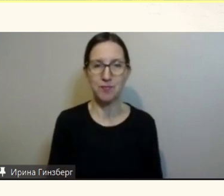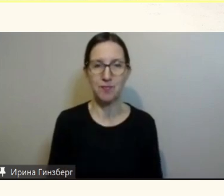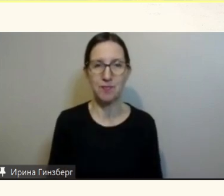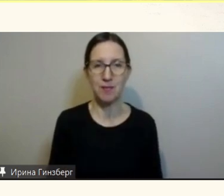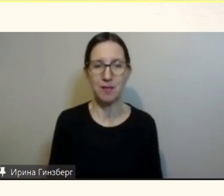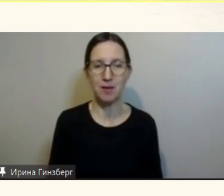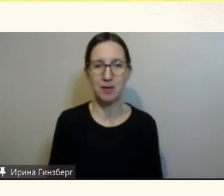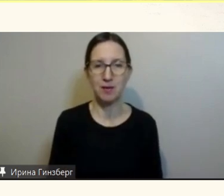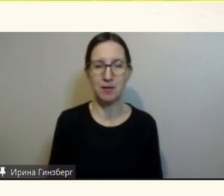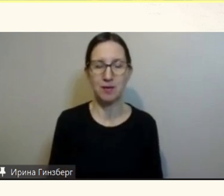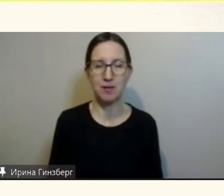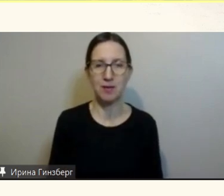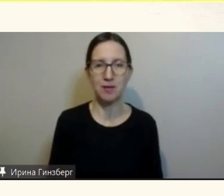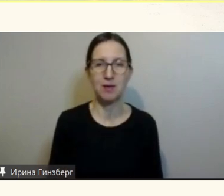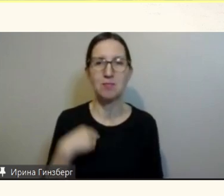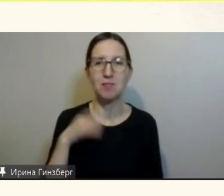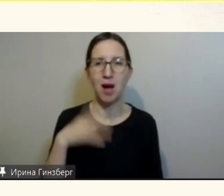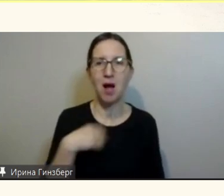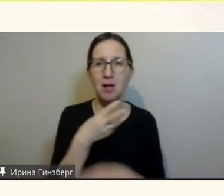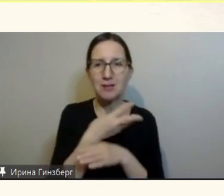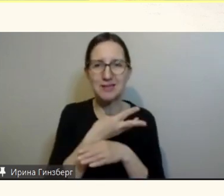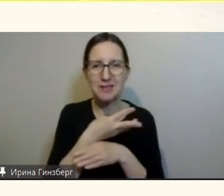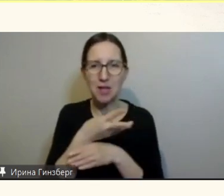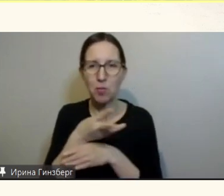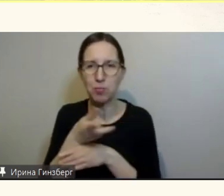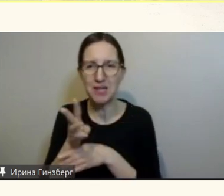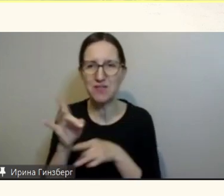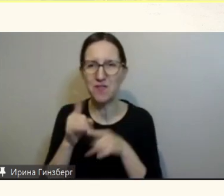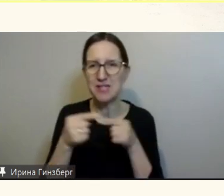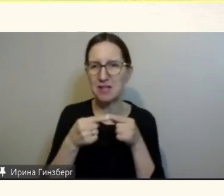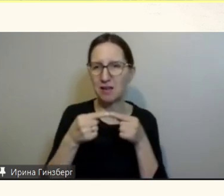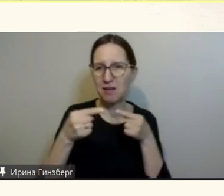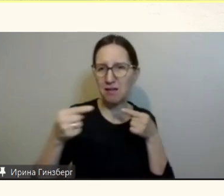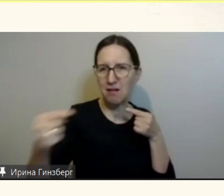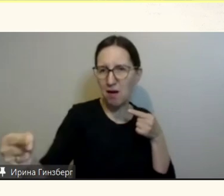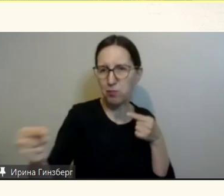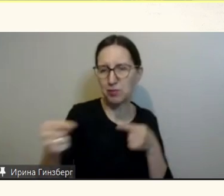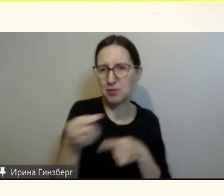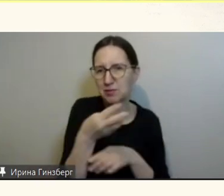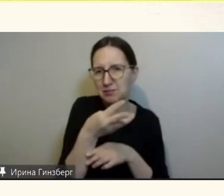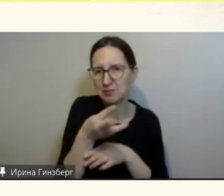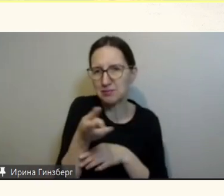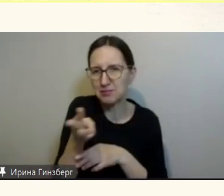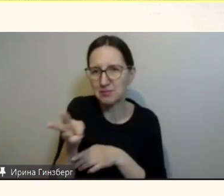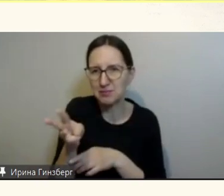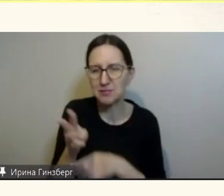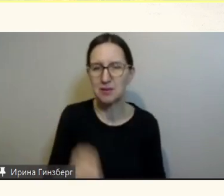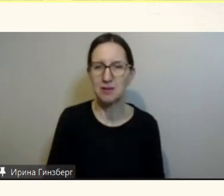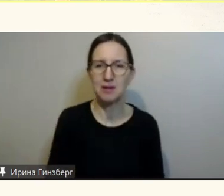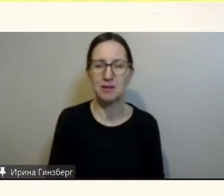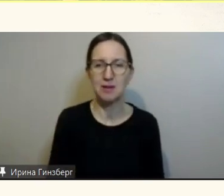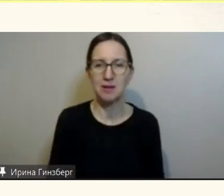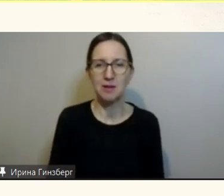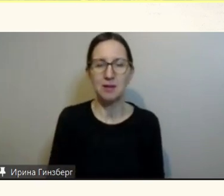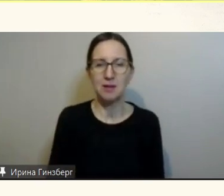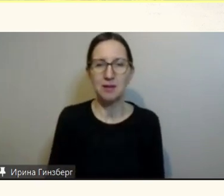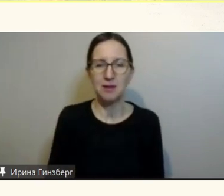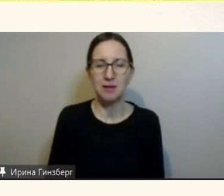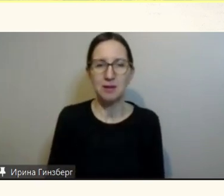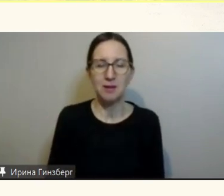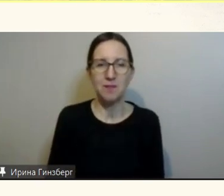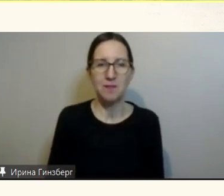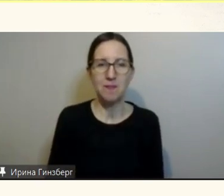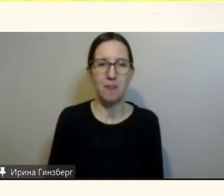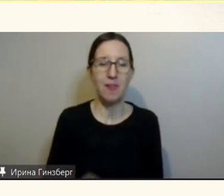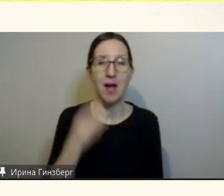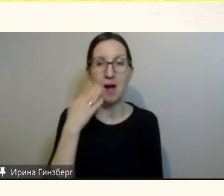distance, from a huge distance. And when it's moving, the whole thing is shimmering light and color. It's very, very beautiful.